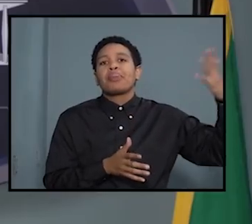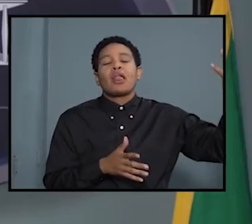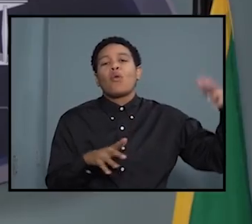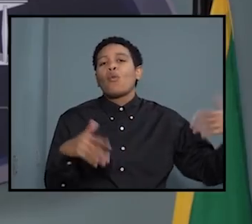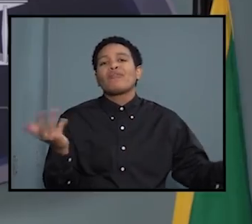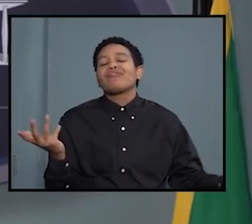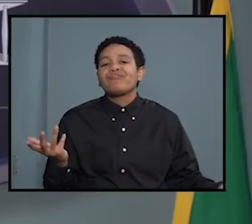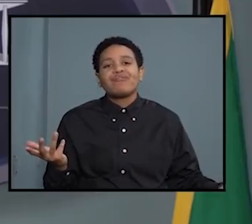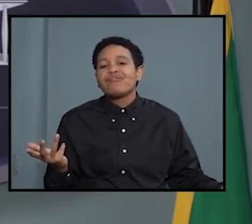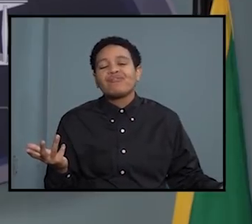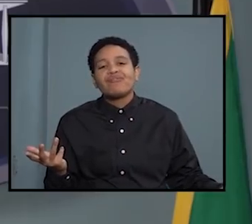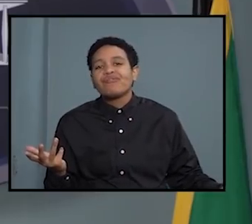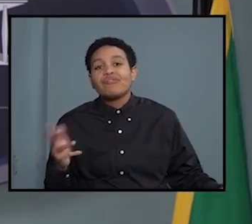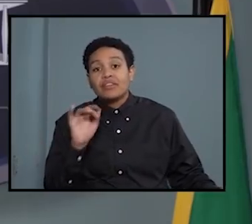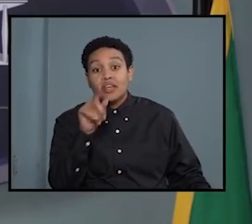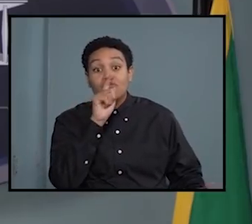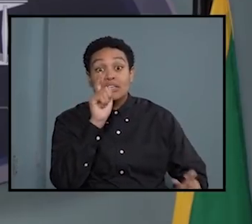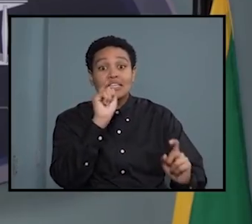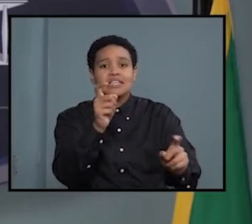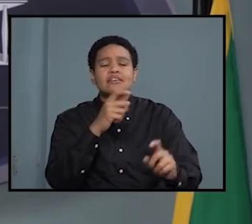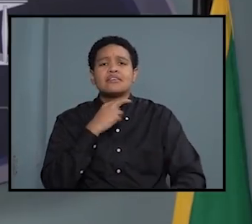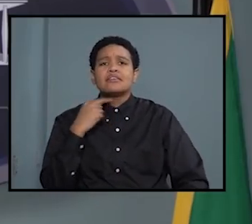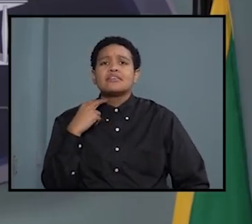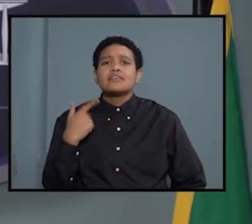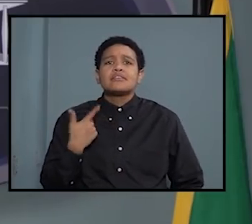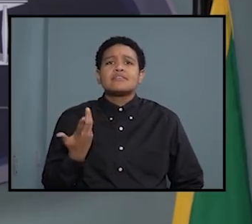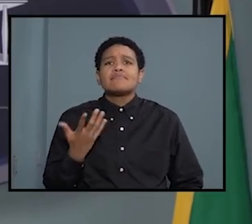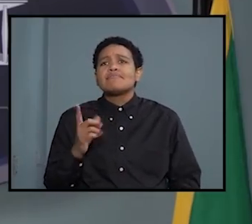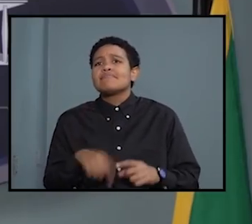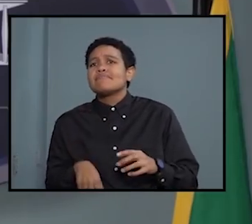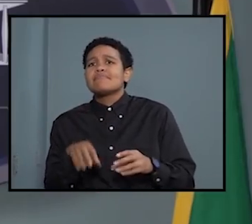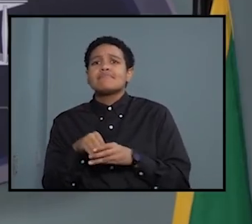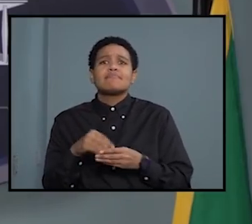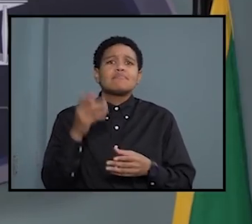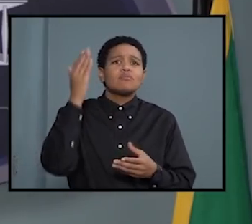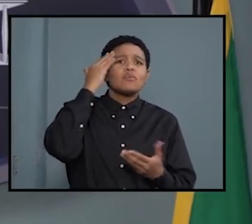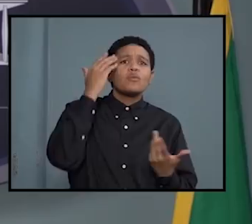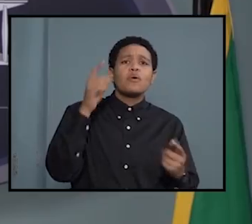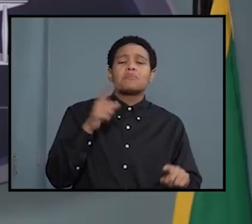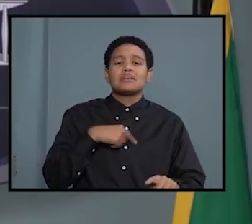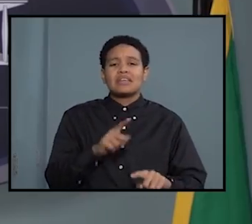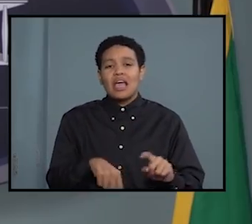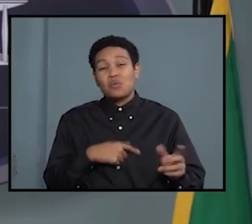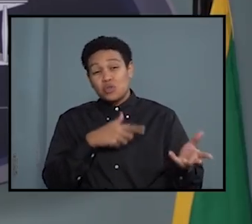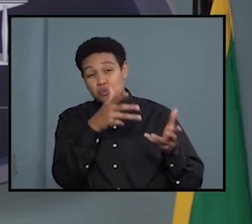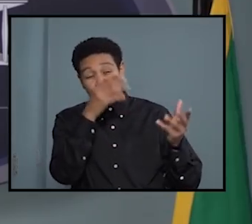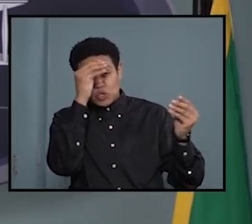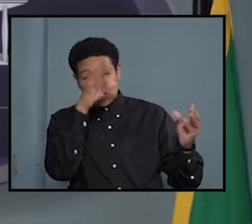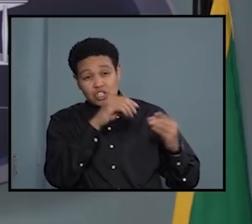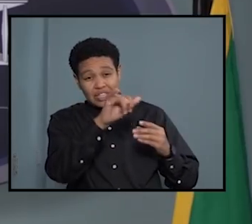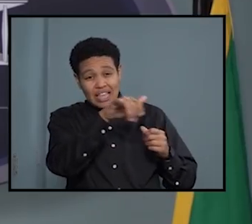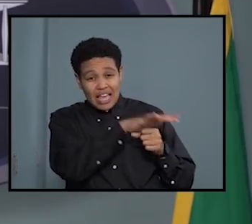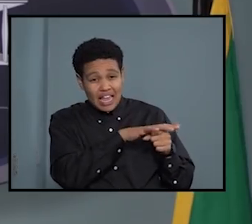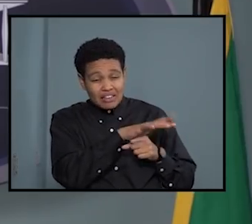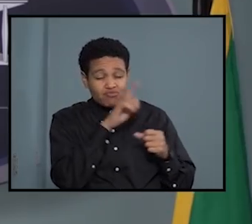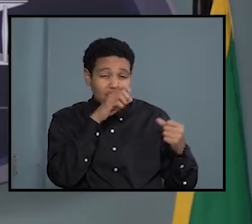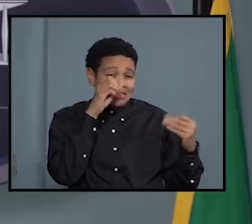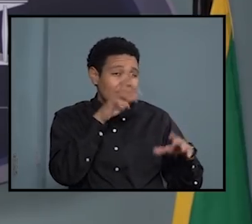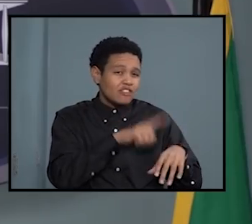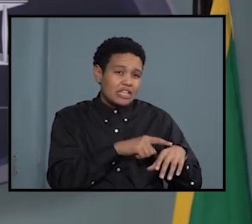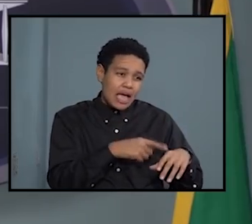that poses a threat to them. And we have spoken to the teachers in those areas several